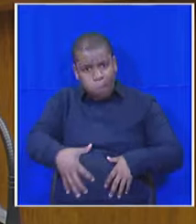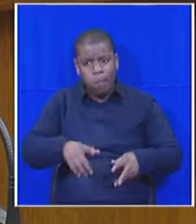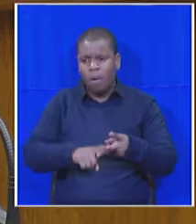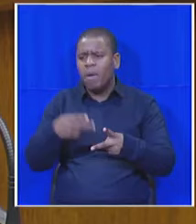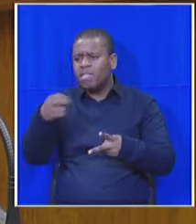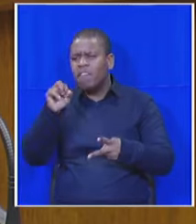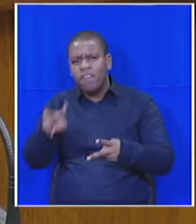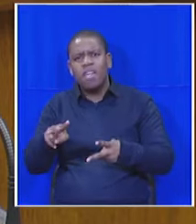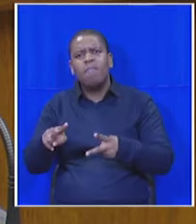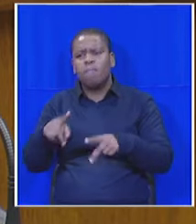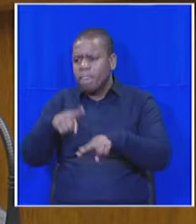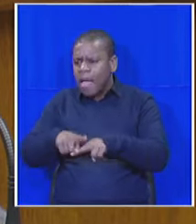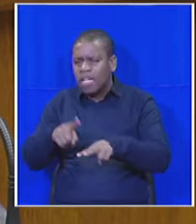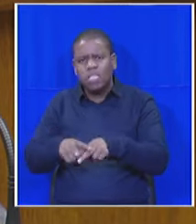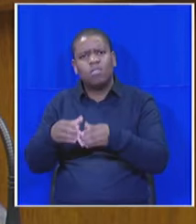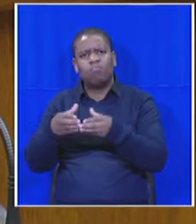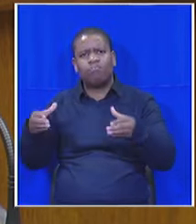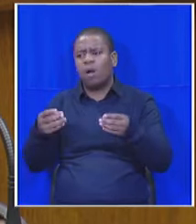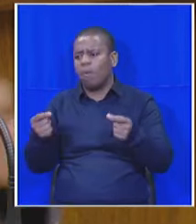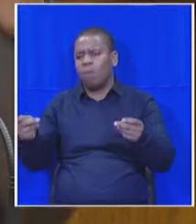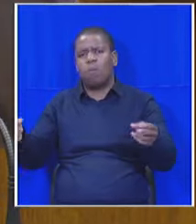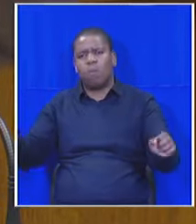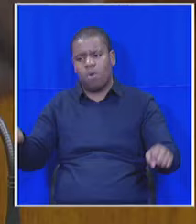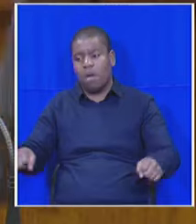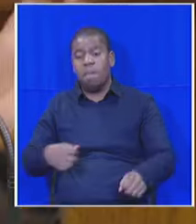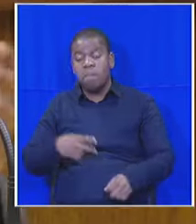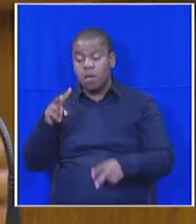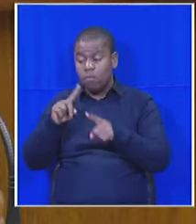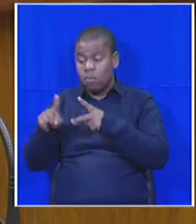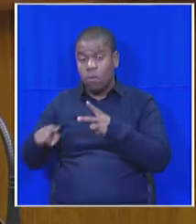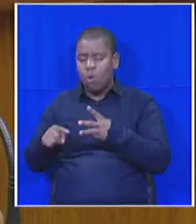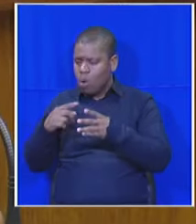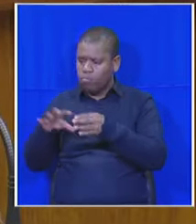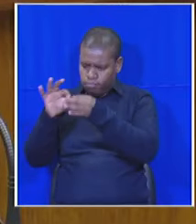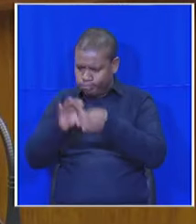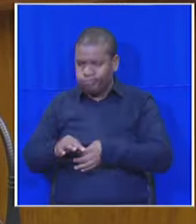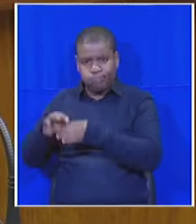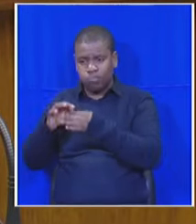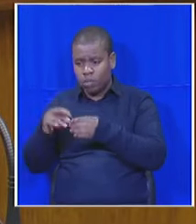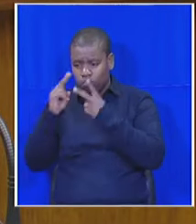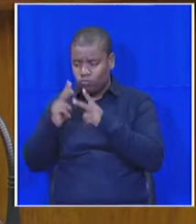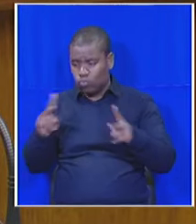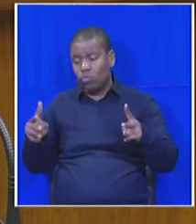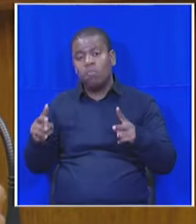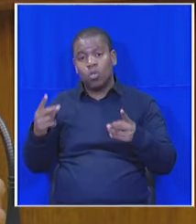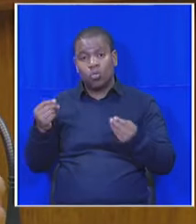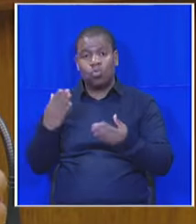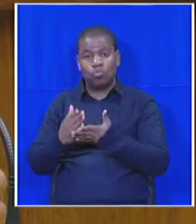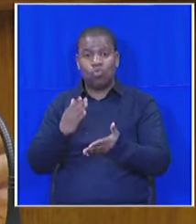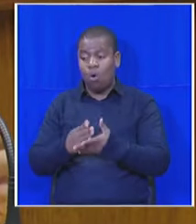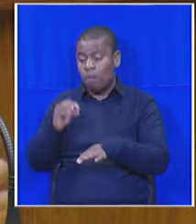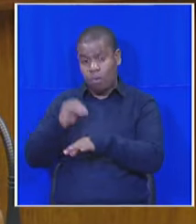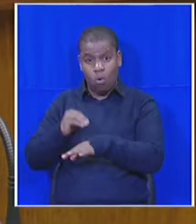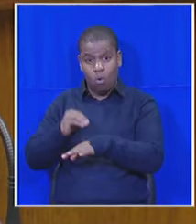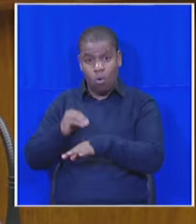AIDS is continuing, accelerating. So we need to look at this collectively, Honourable Chairperson, to be able to address this. And I know it's